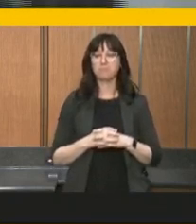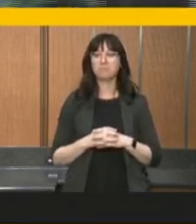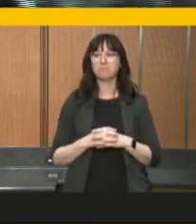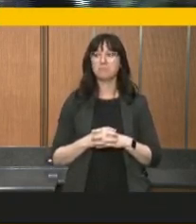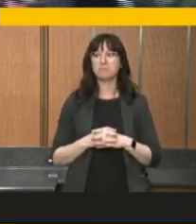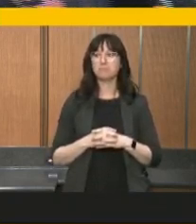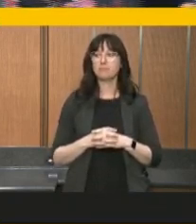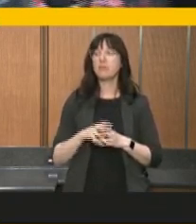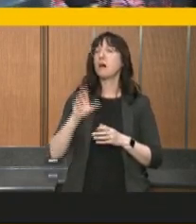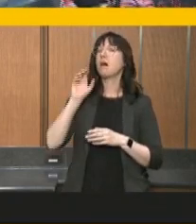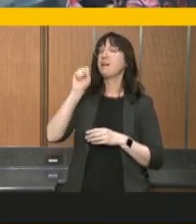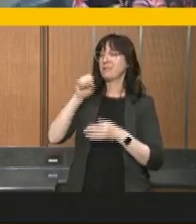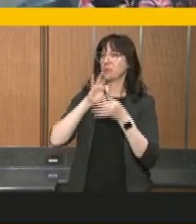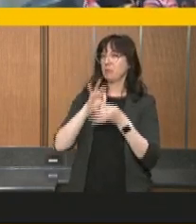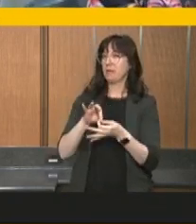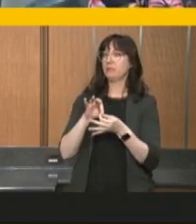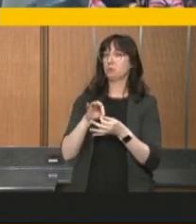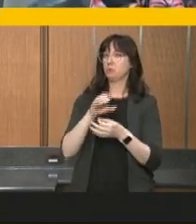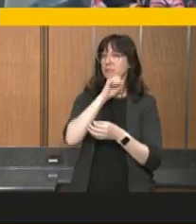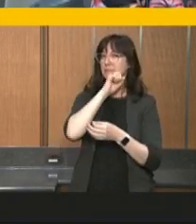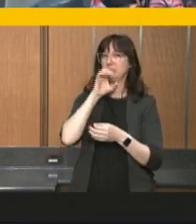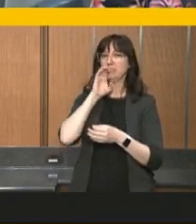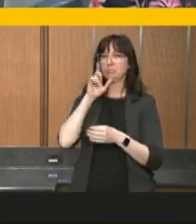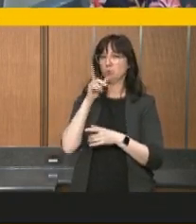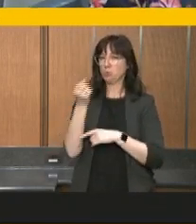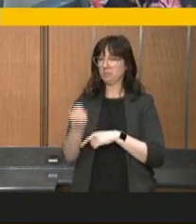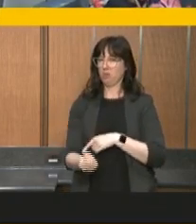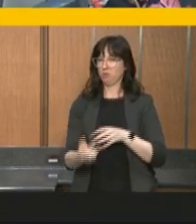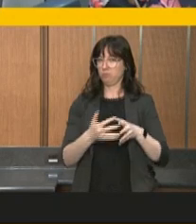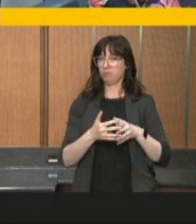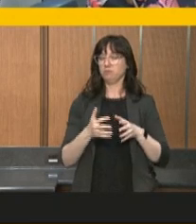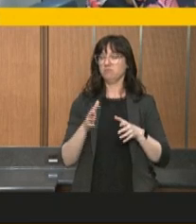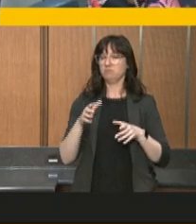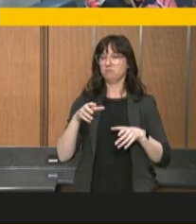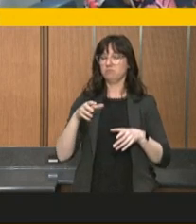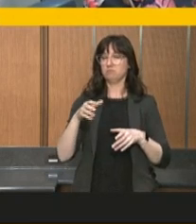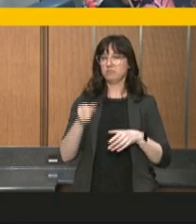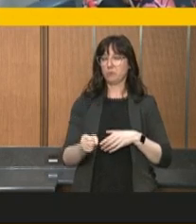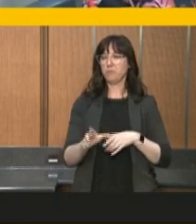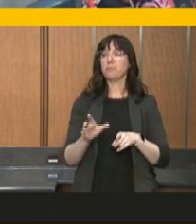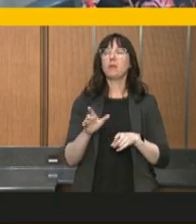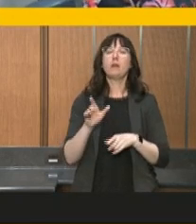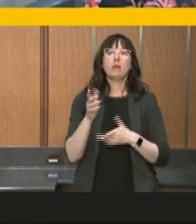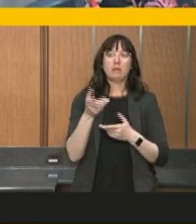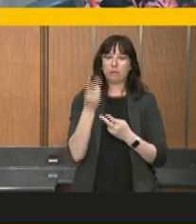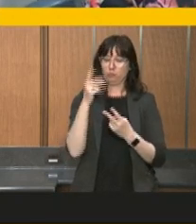Concerning the snowbirds, there are two aspects. For Canadians abroad,